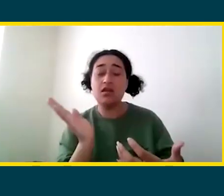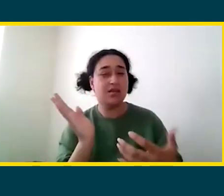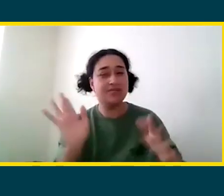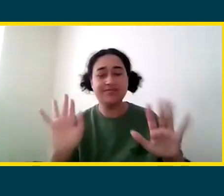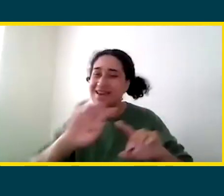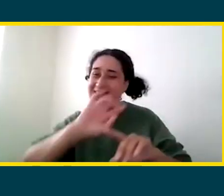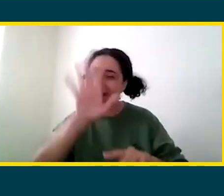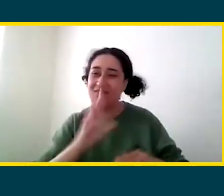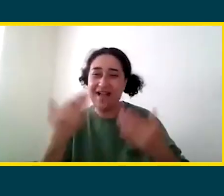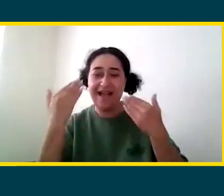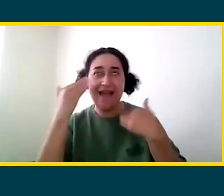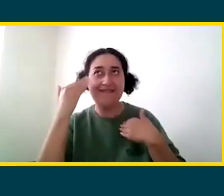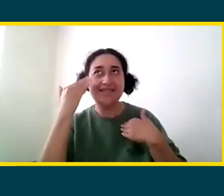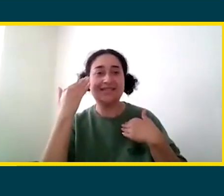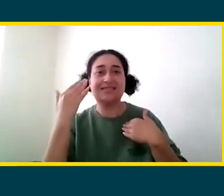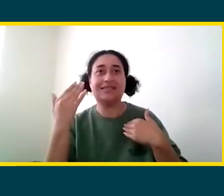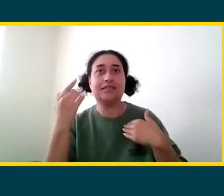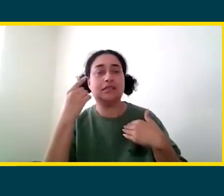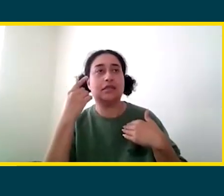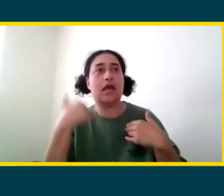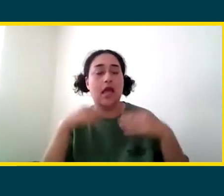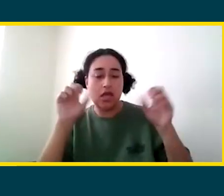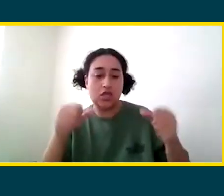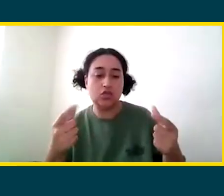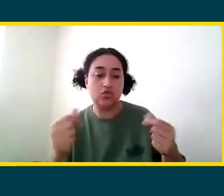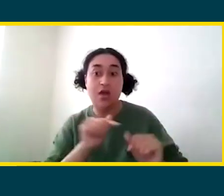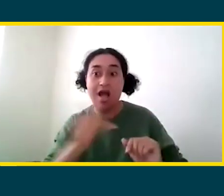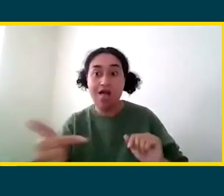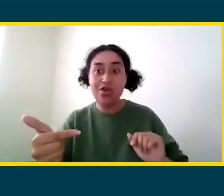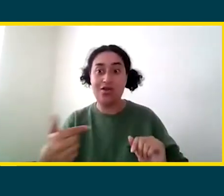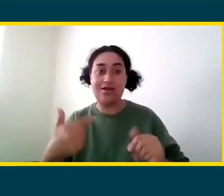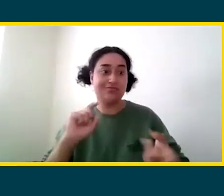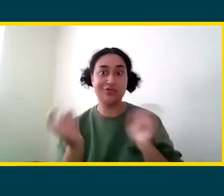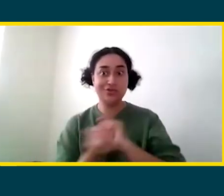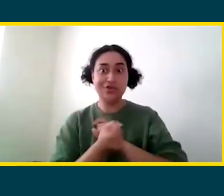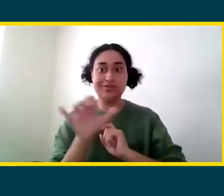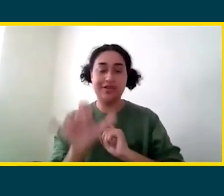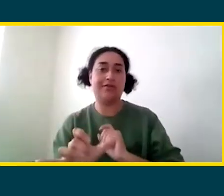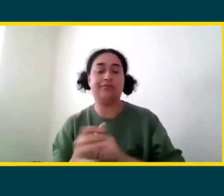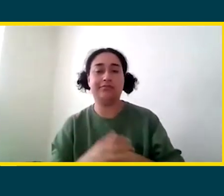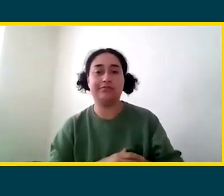never having the idea that I could actually do otherwise.